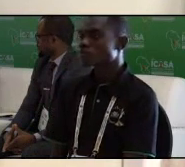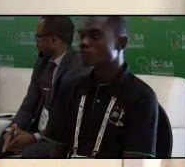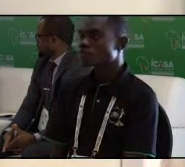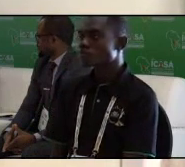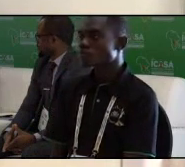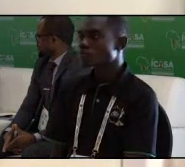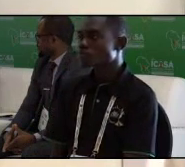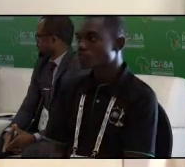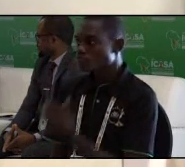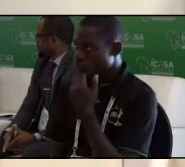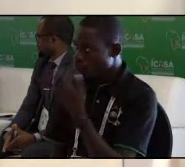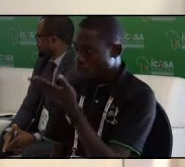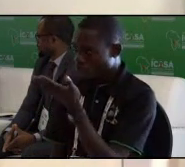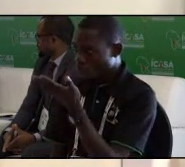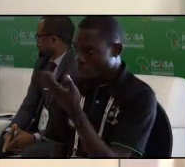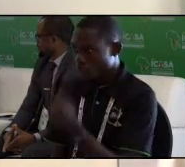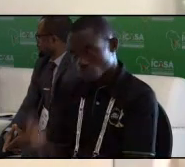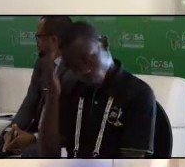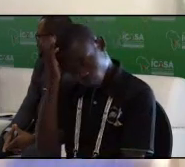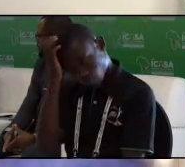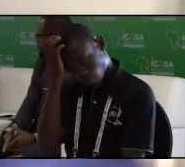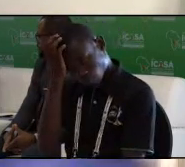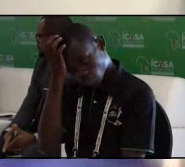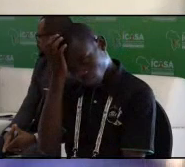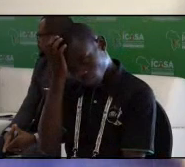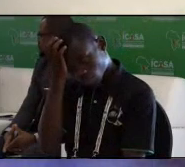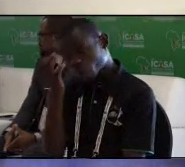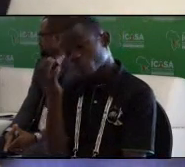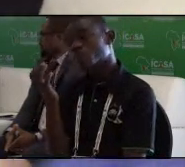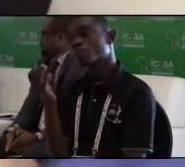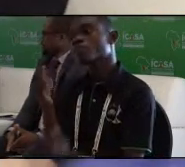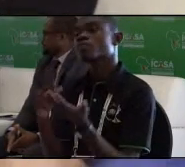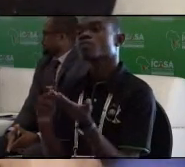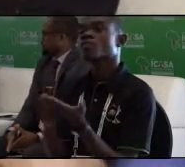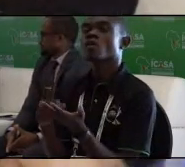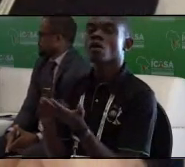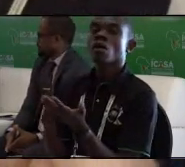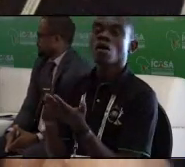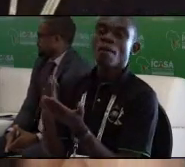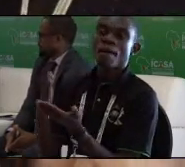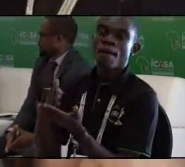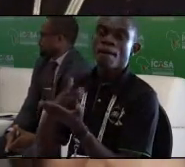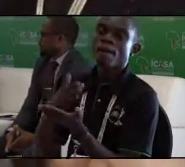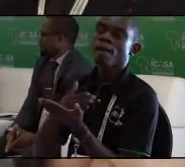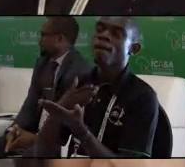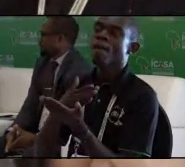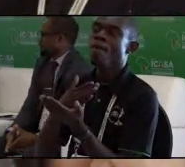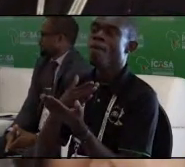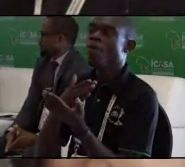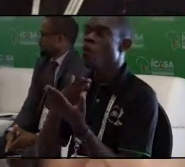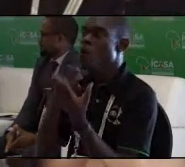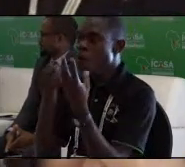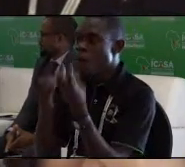Thank you, and good morning, everyone. So for Uganda, in terms of preparing for implementation, looking at